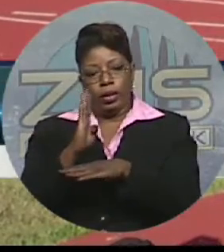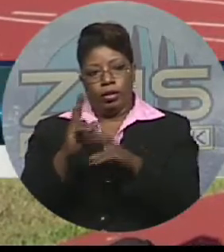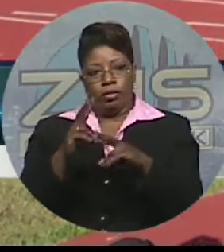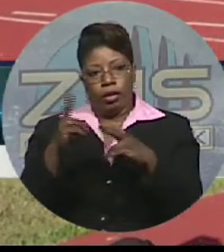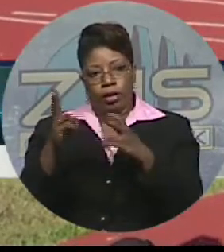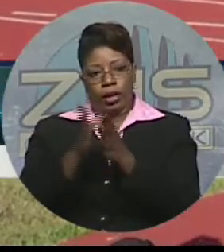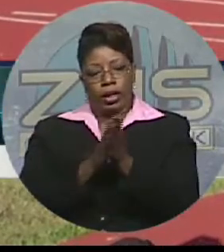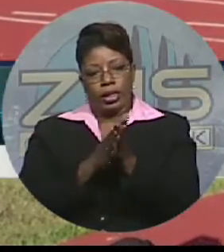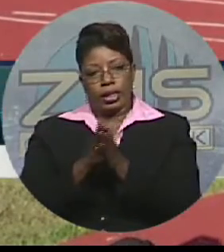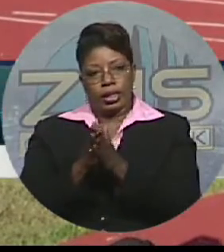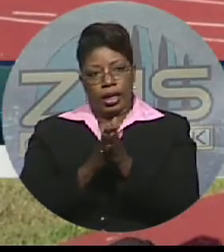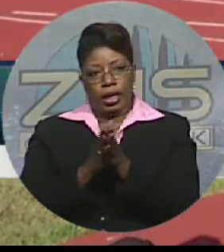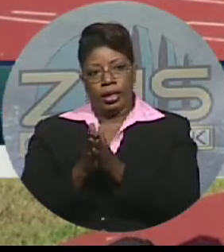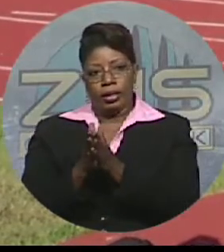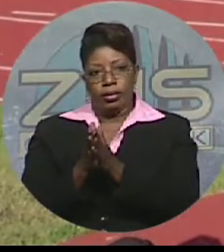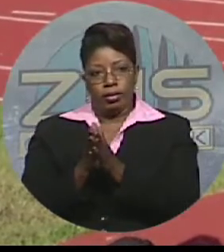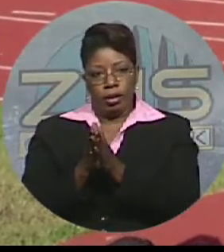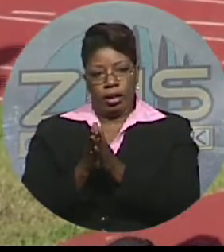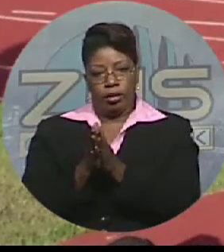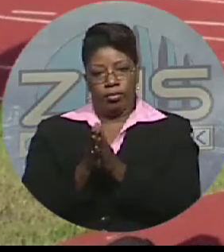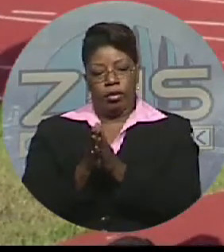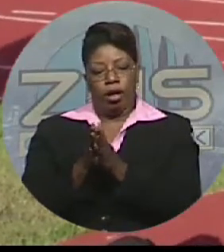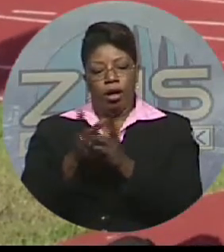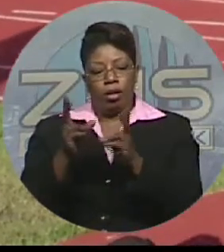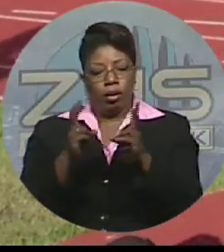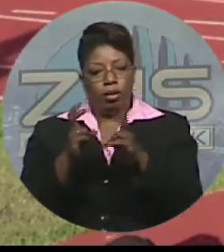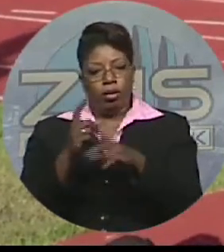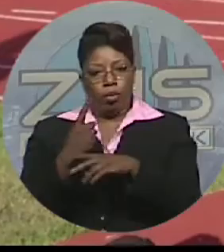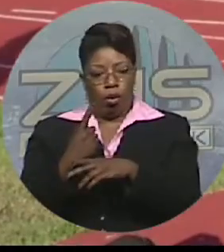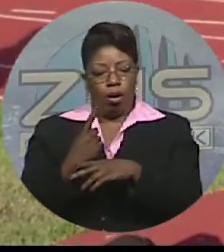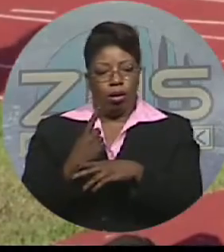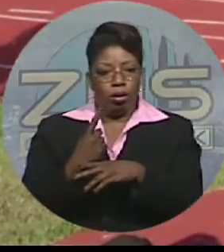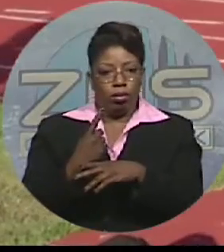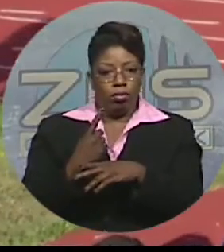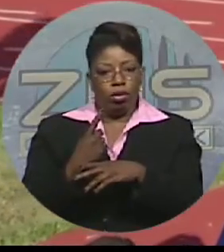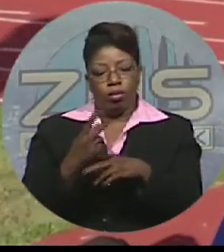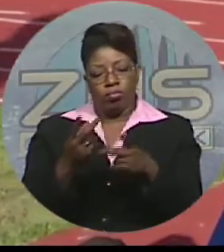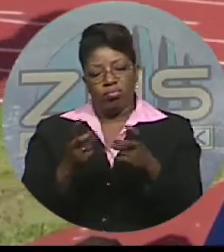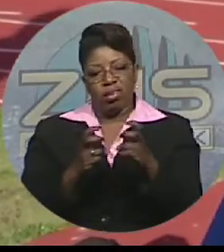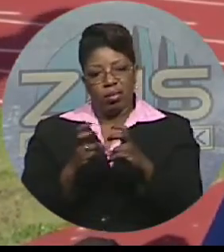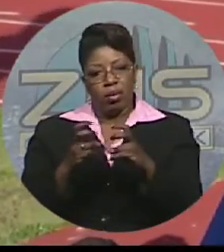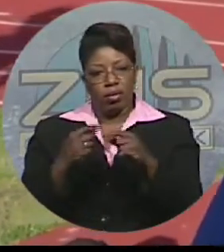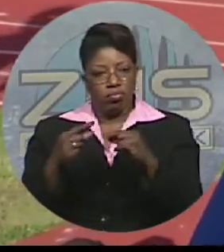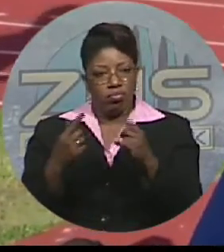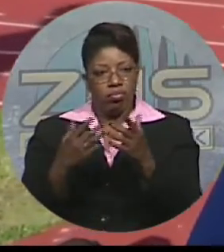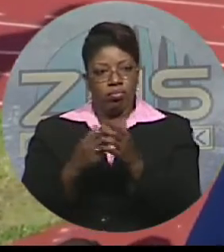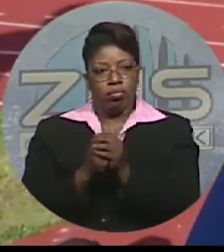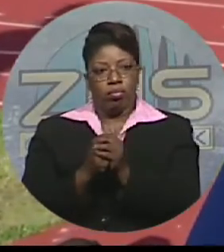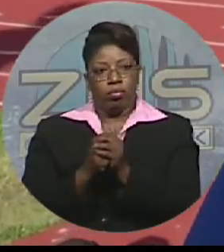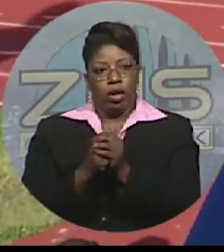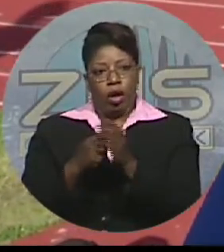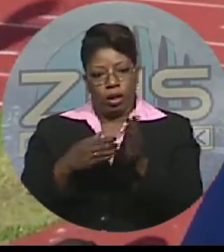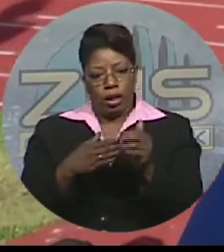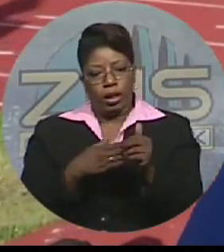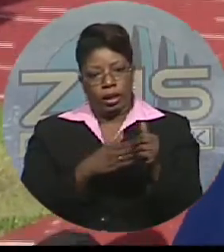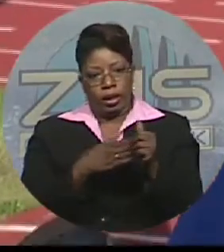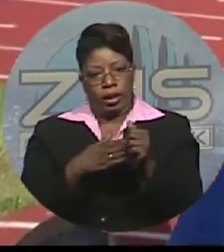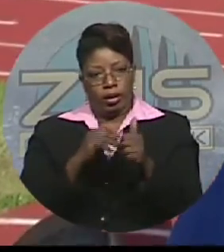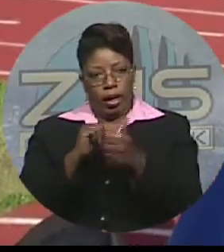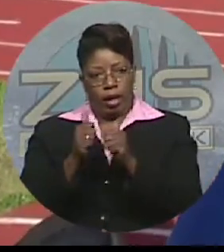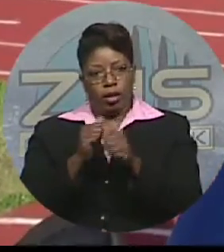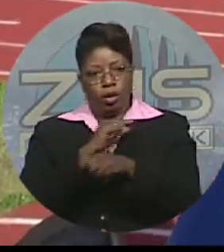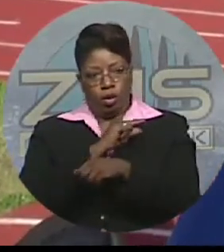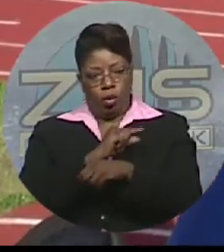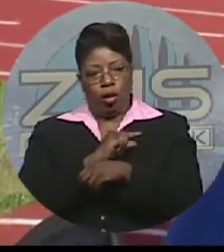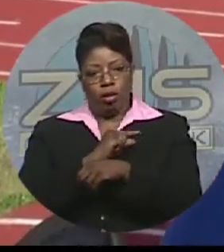very exciting and a competitive one. As you know, we have a number of the elite athletes already qualify and make